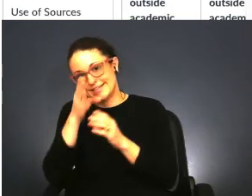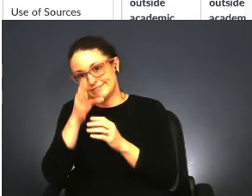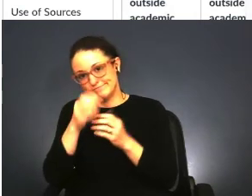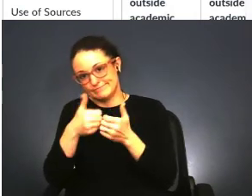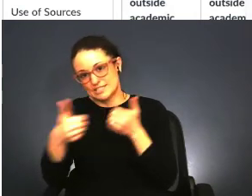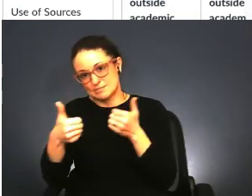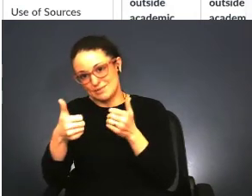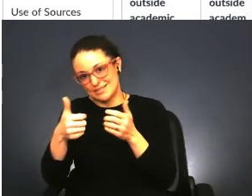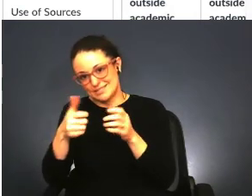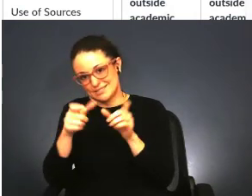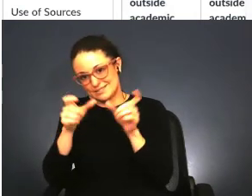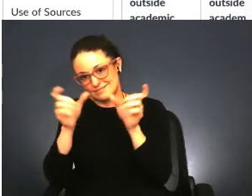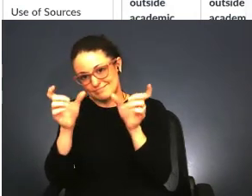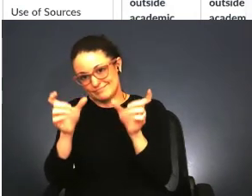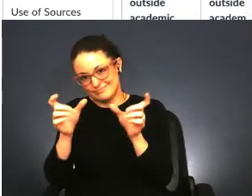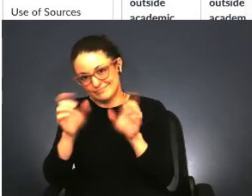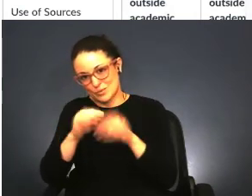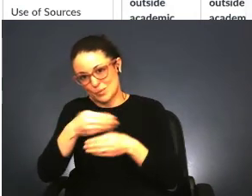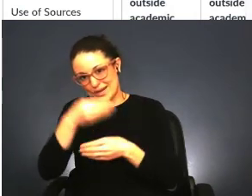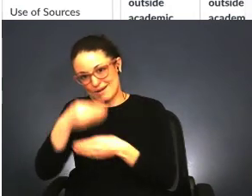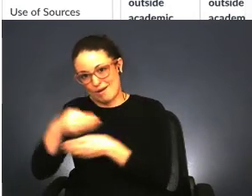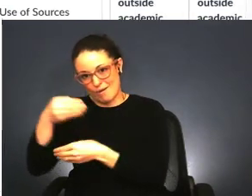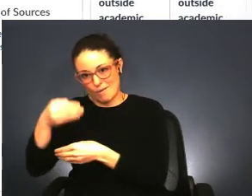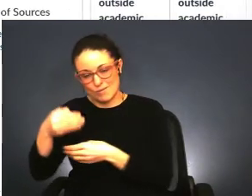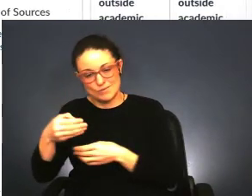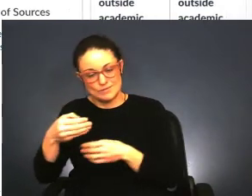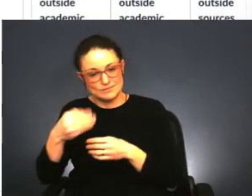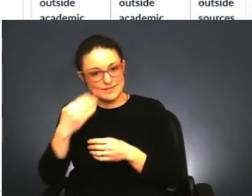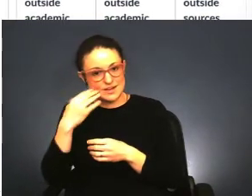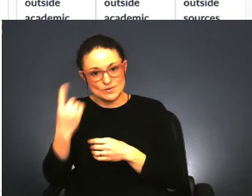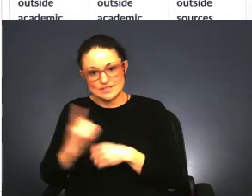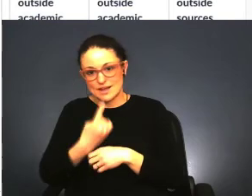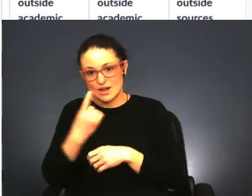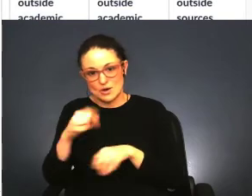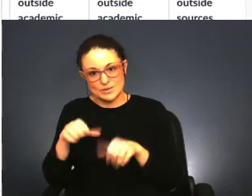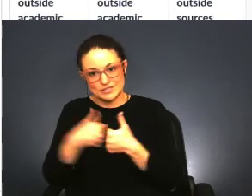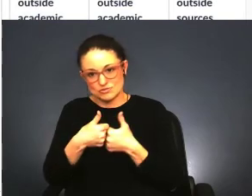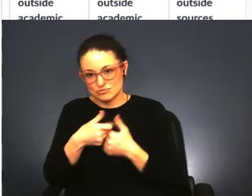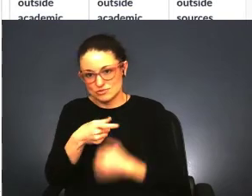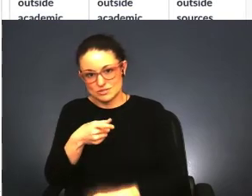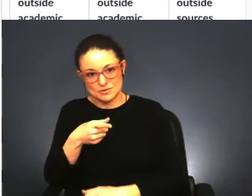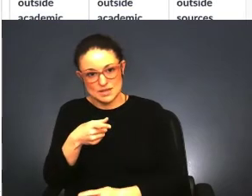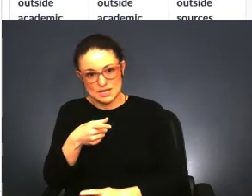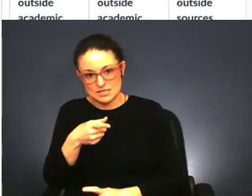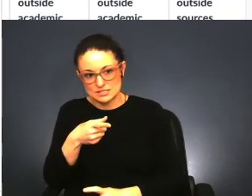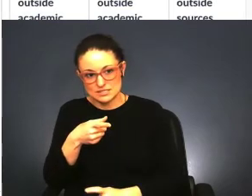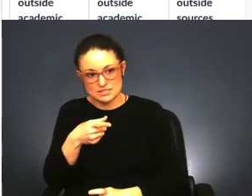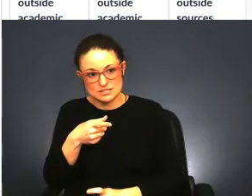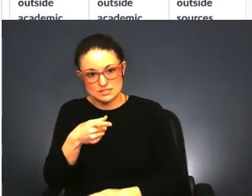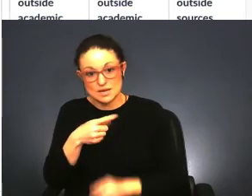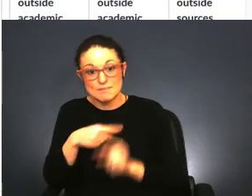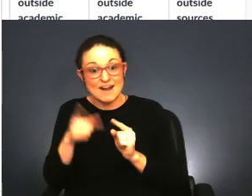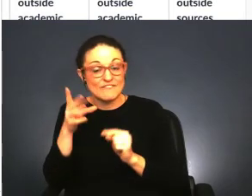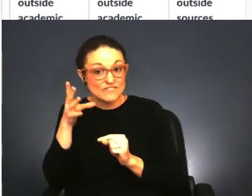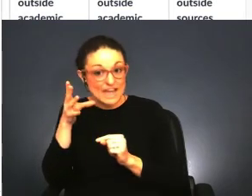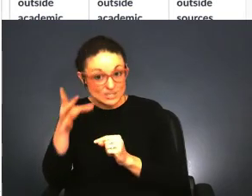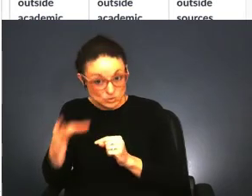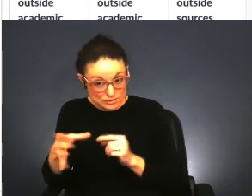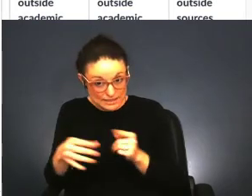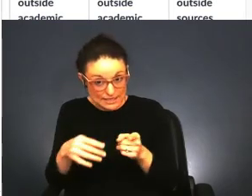bit challenging to get it open. I always have trouble with this, but eventually I'm able to